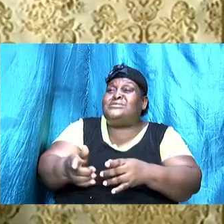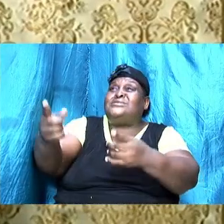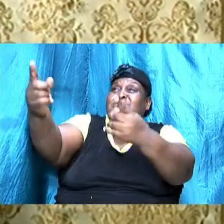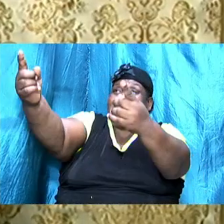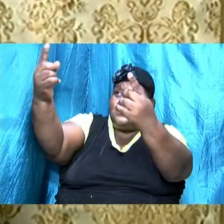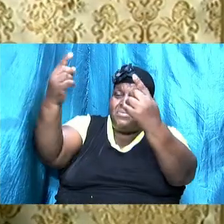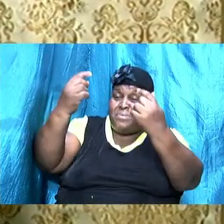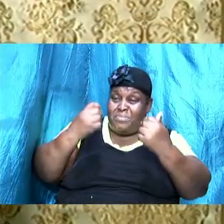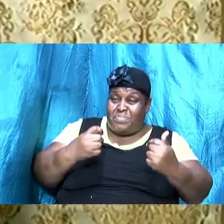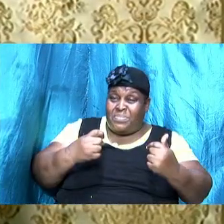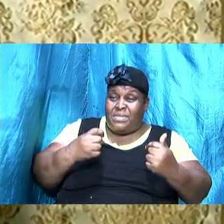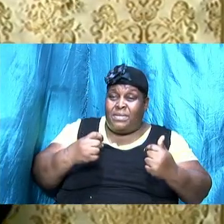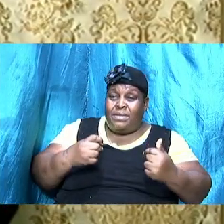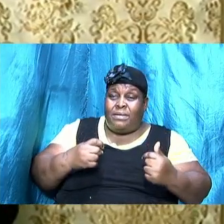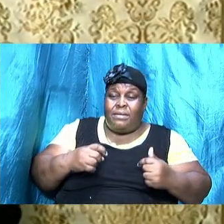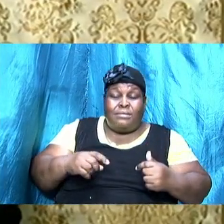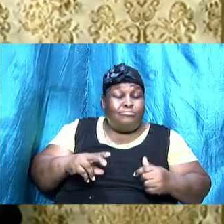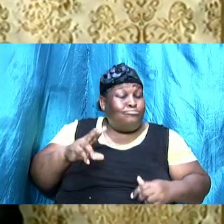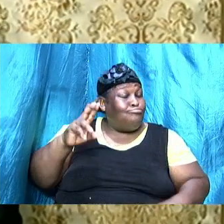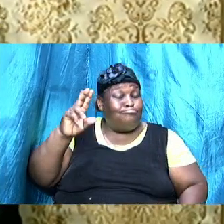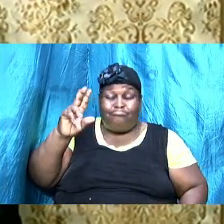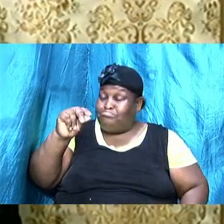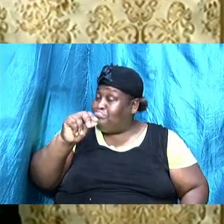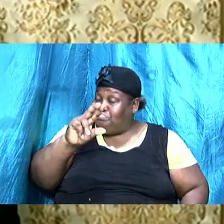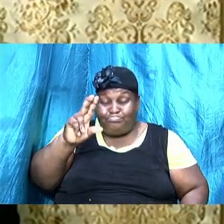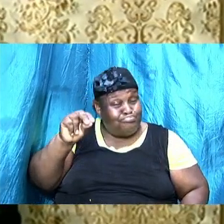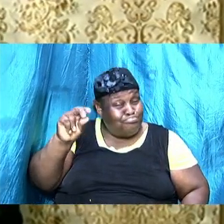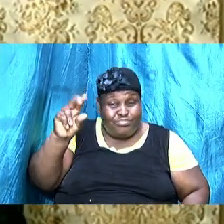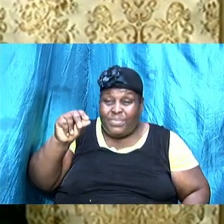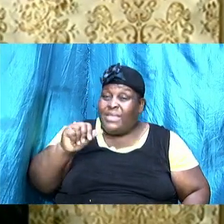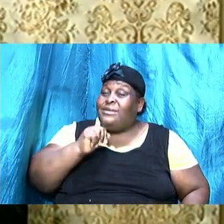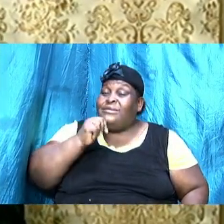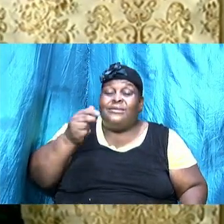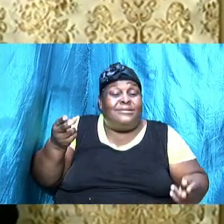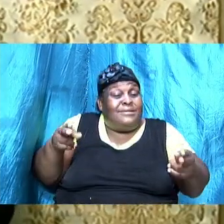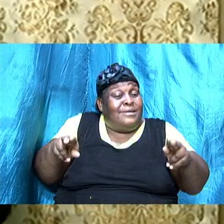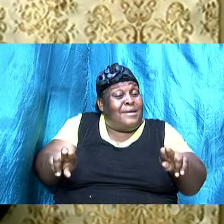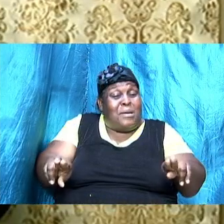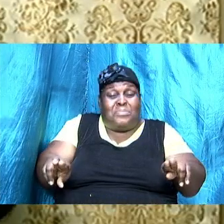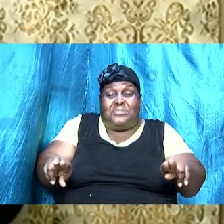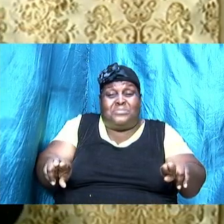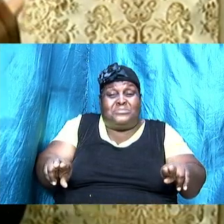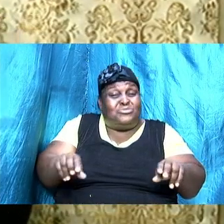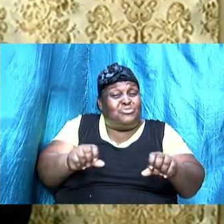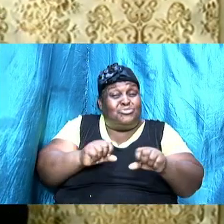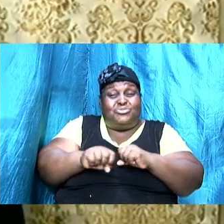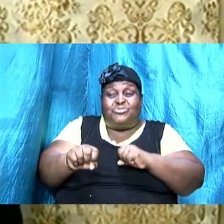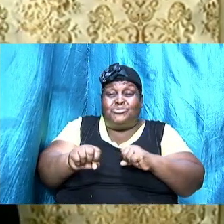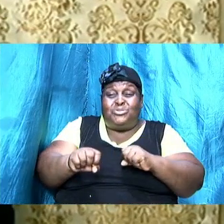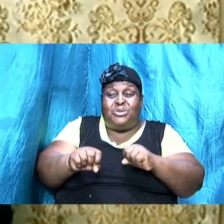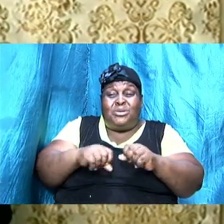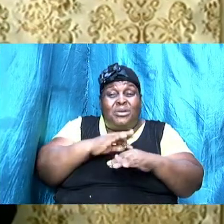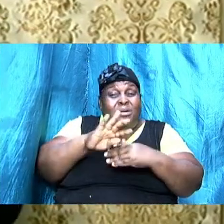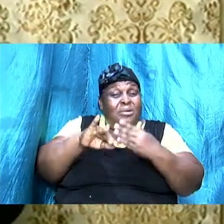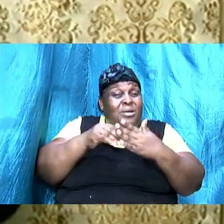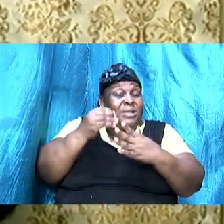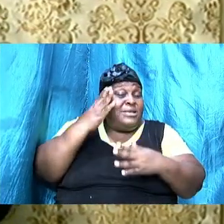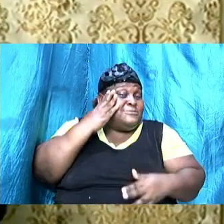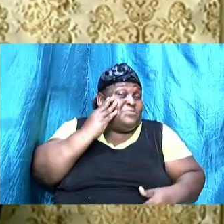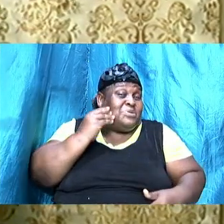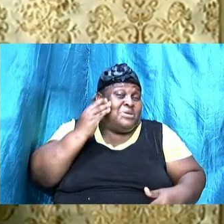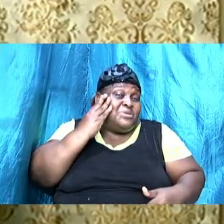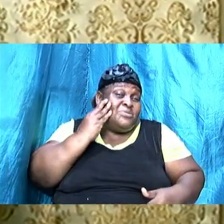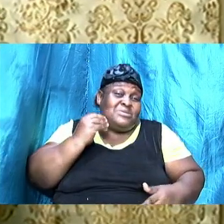that. And although it is a fact that we all experience love and we